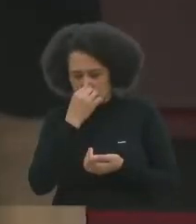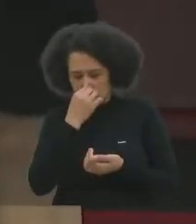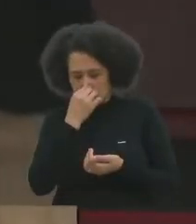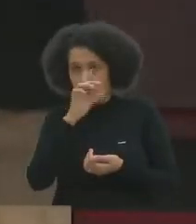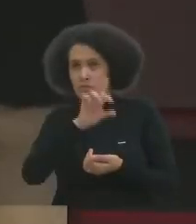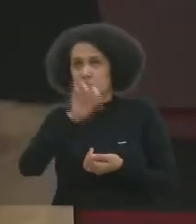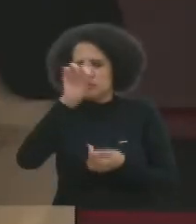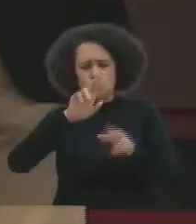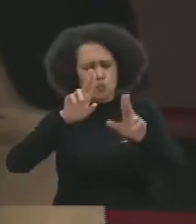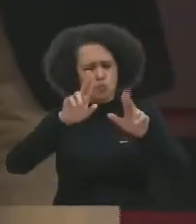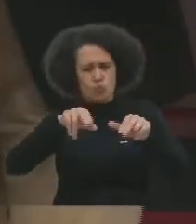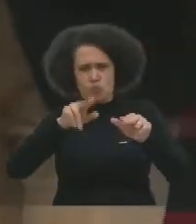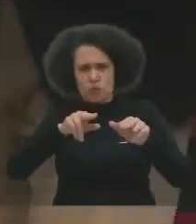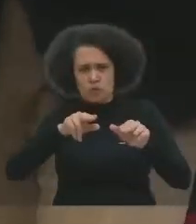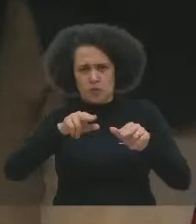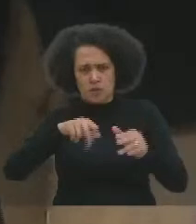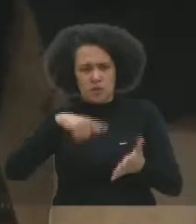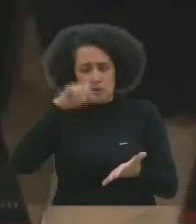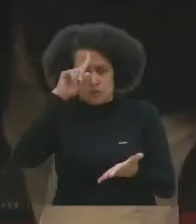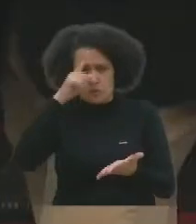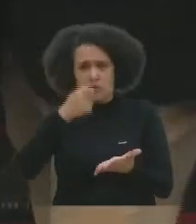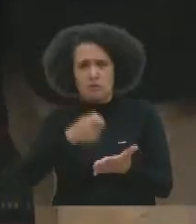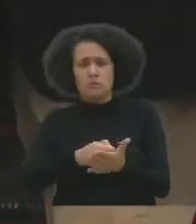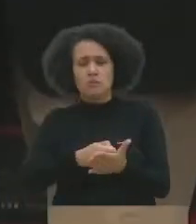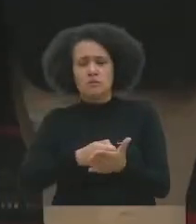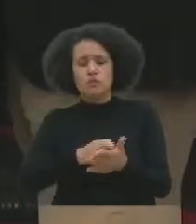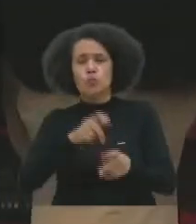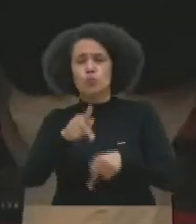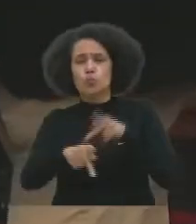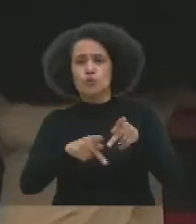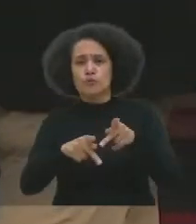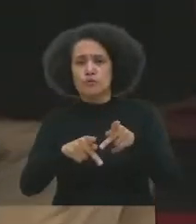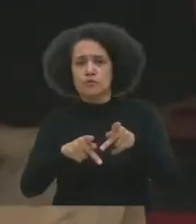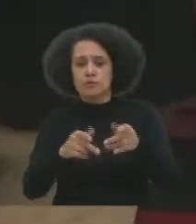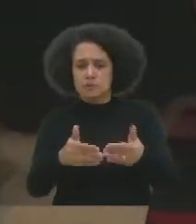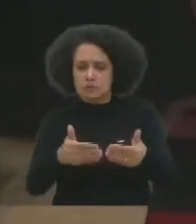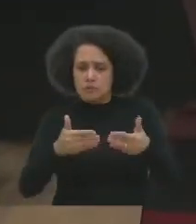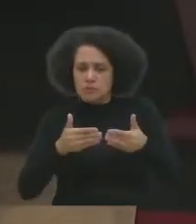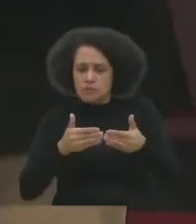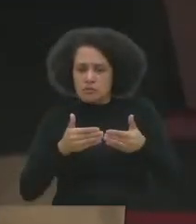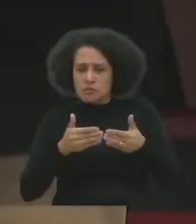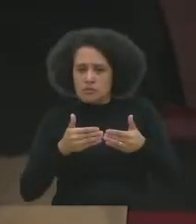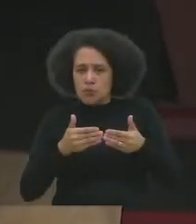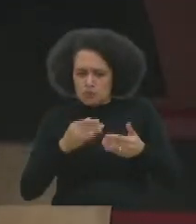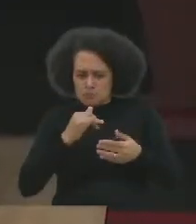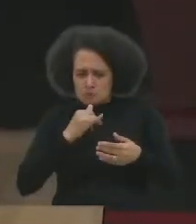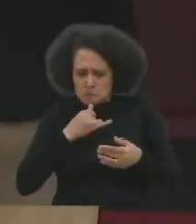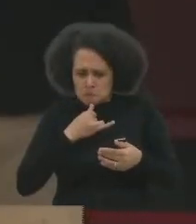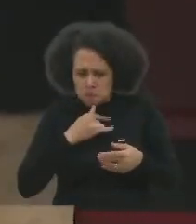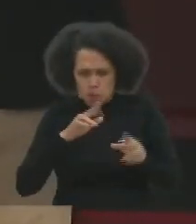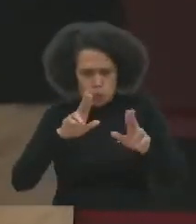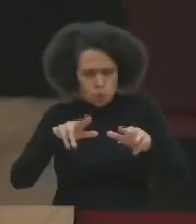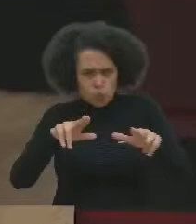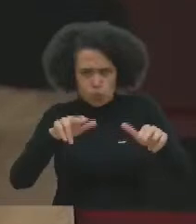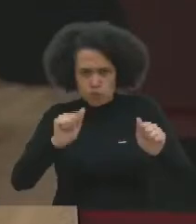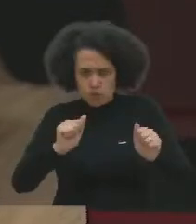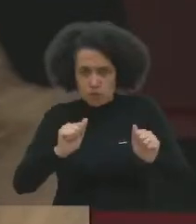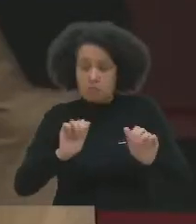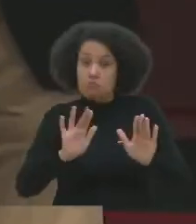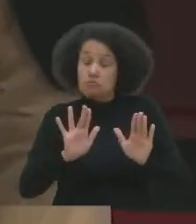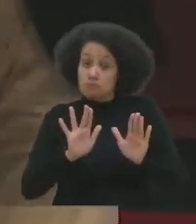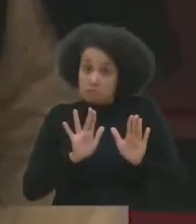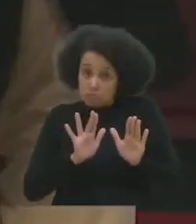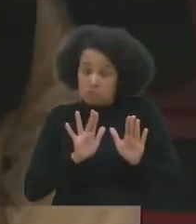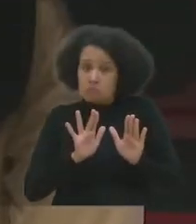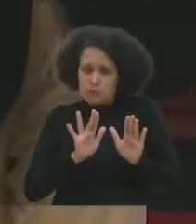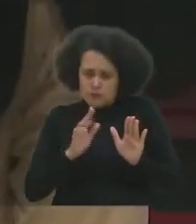jamais ordenou ao seu povo para recuar ou ficar entrincheirado. He tells them to hold their ground. Ele diz, olha,